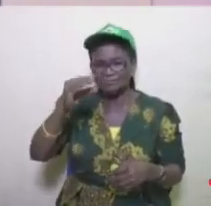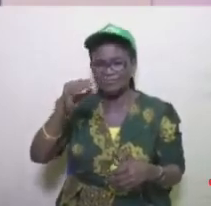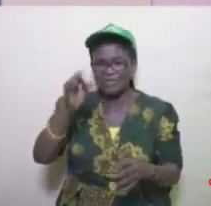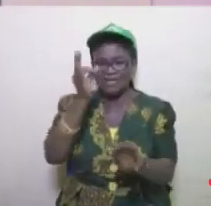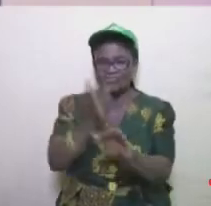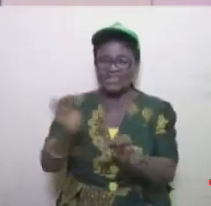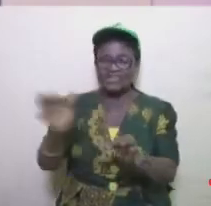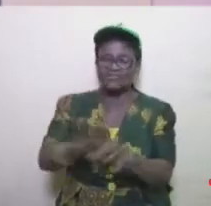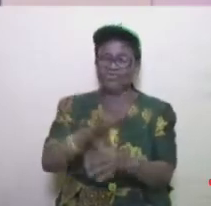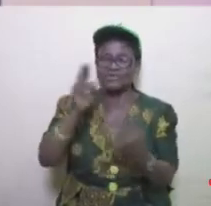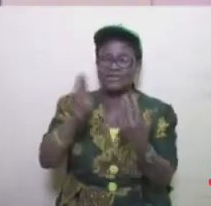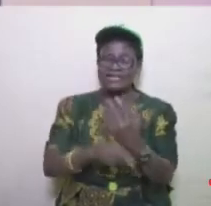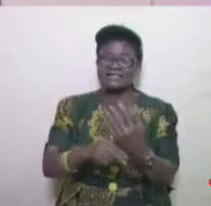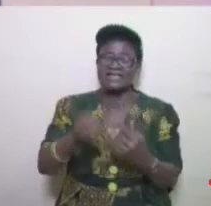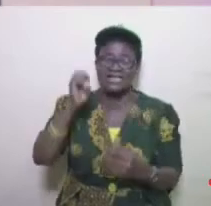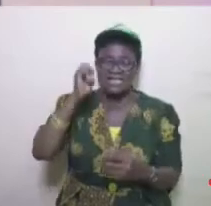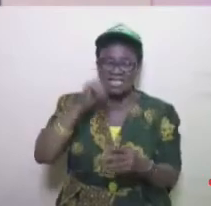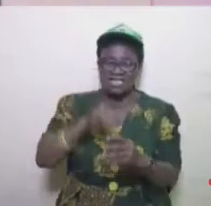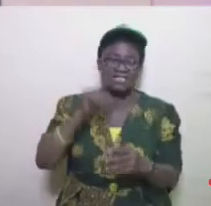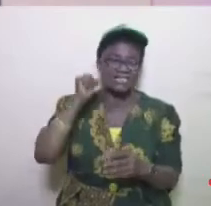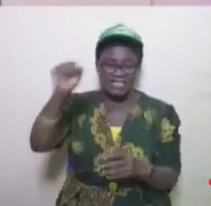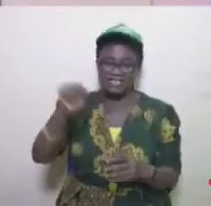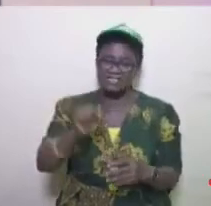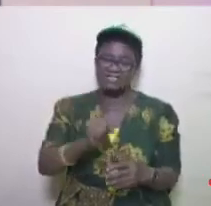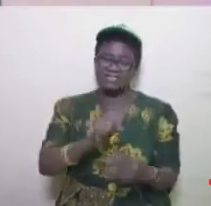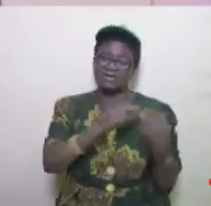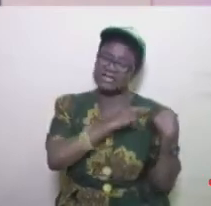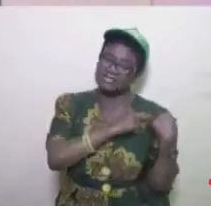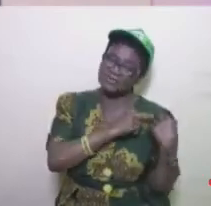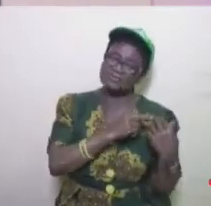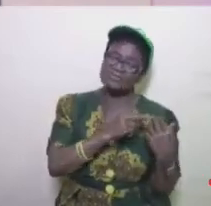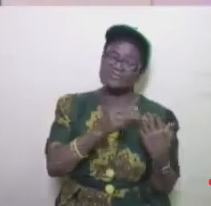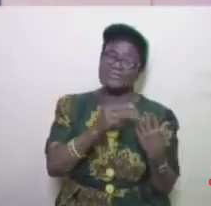faithfulness in his responsibility. Faithfulness.